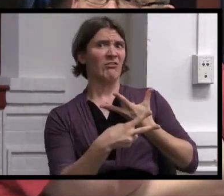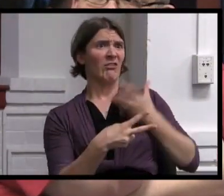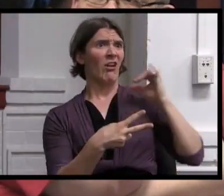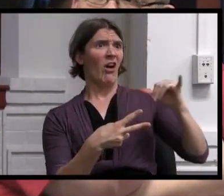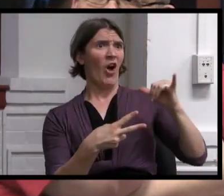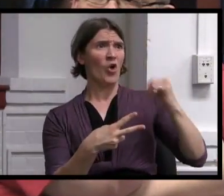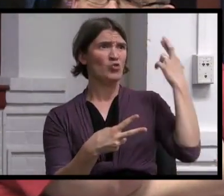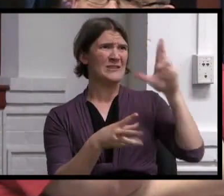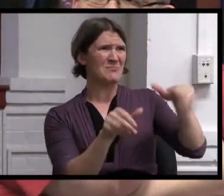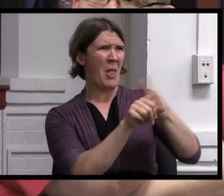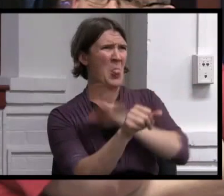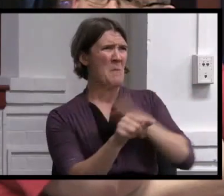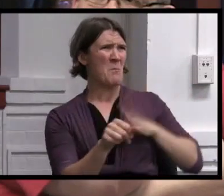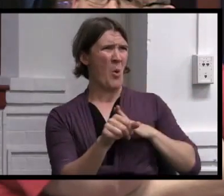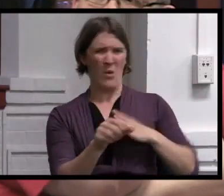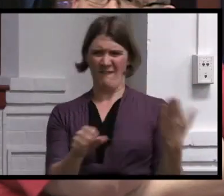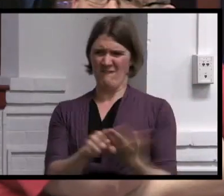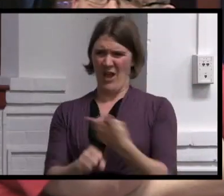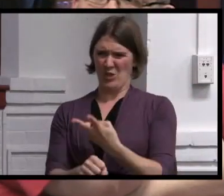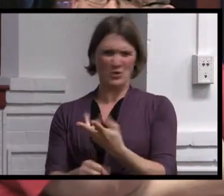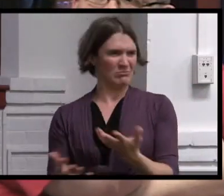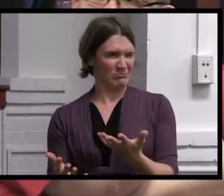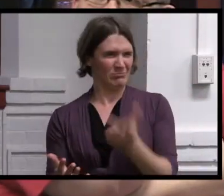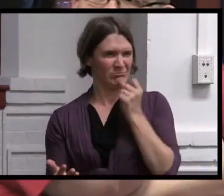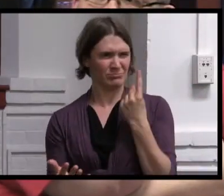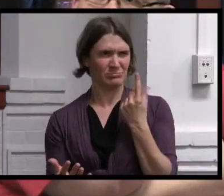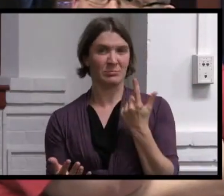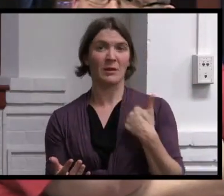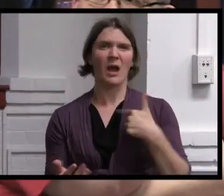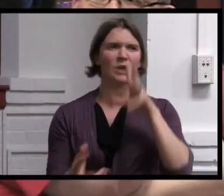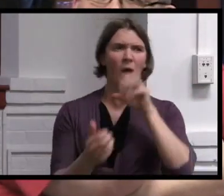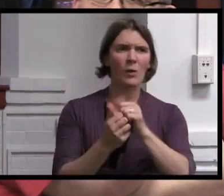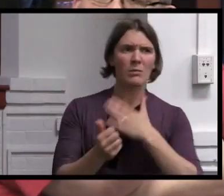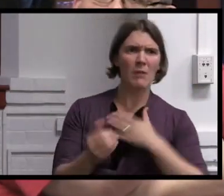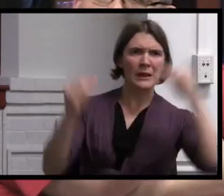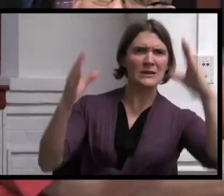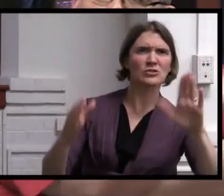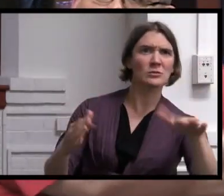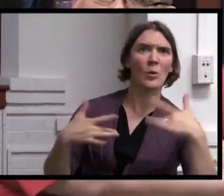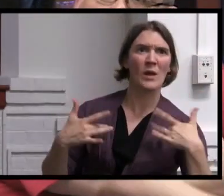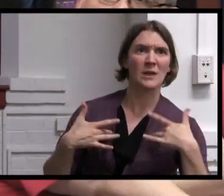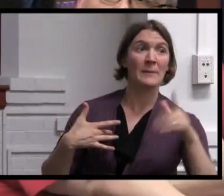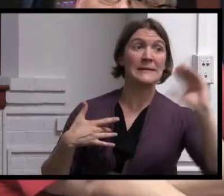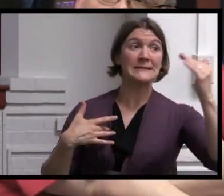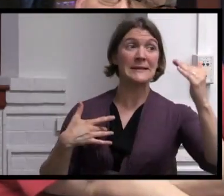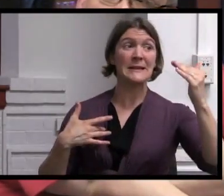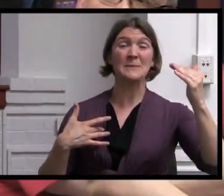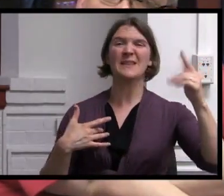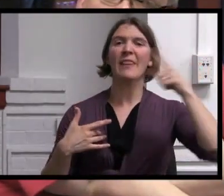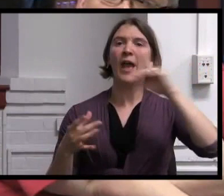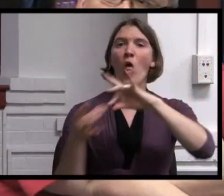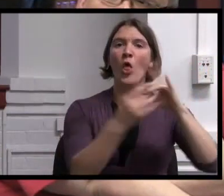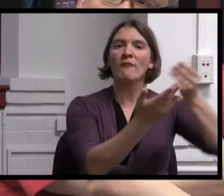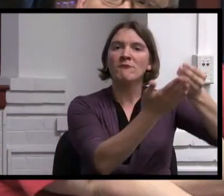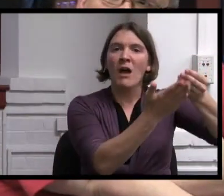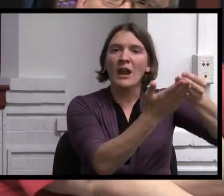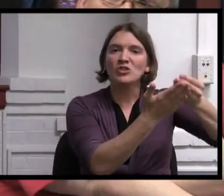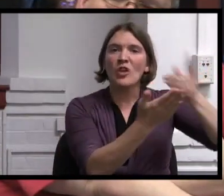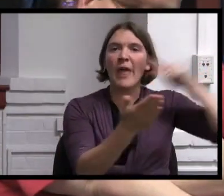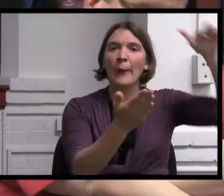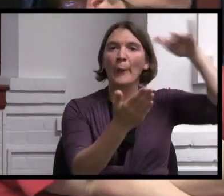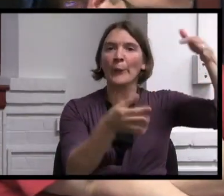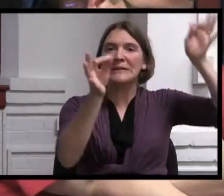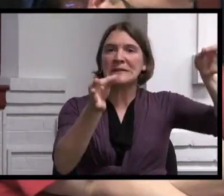what the reasoning is. But just talking to my coach and a couple of other coaches that were there, I understand that it's completely financial administrative